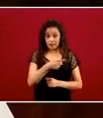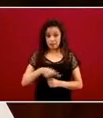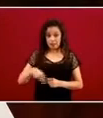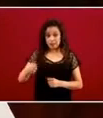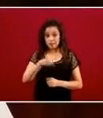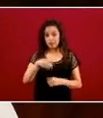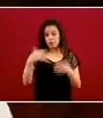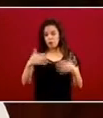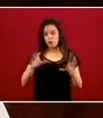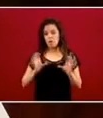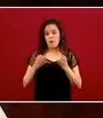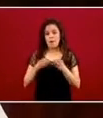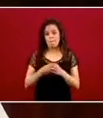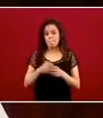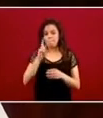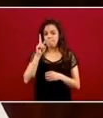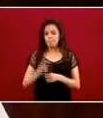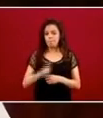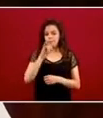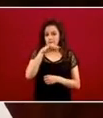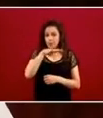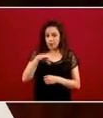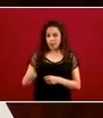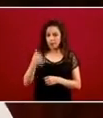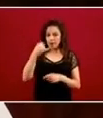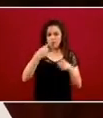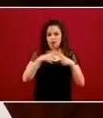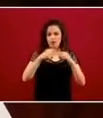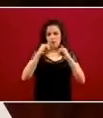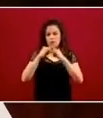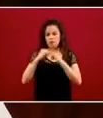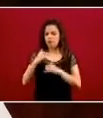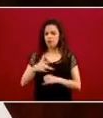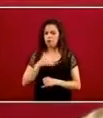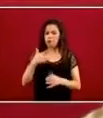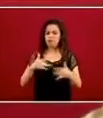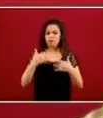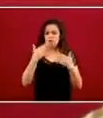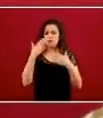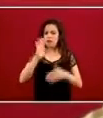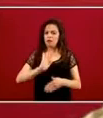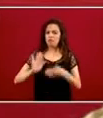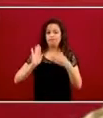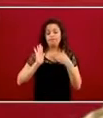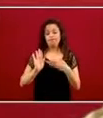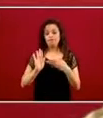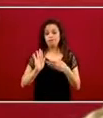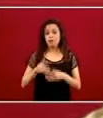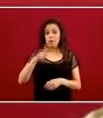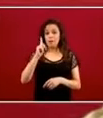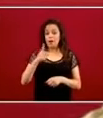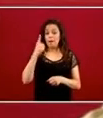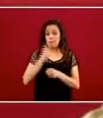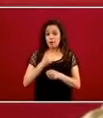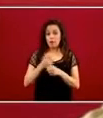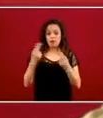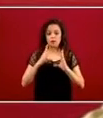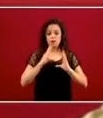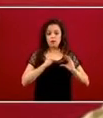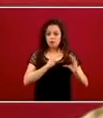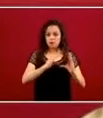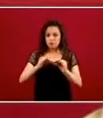very committed professionals within IMSS and the other institutions. They will receive the proper training